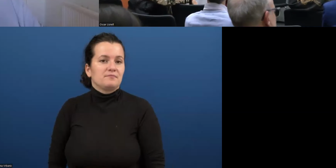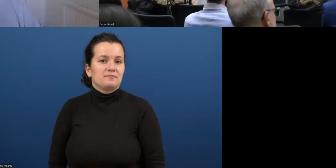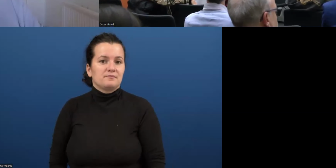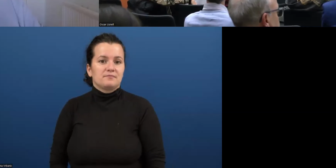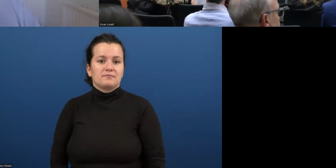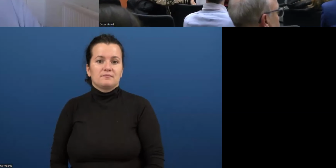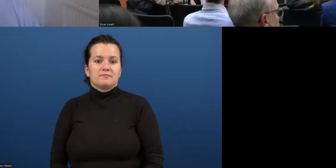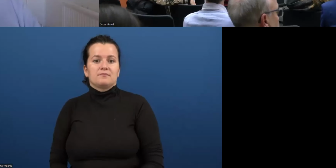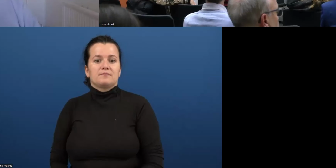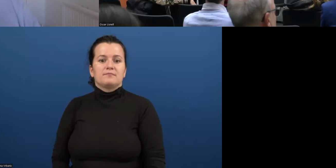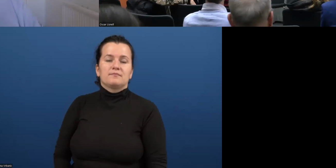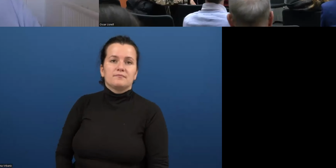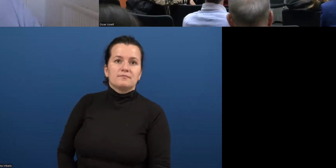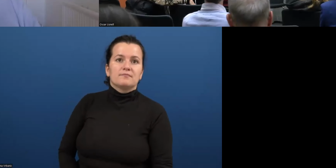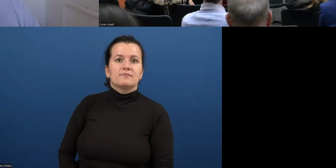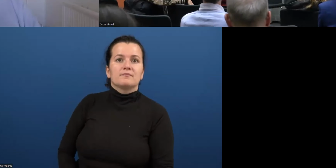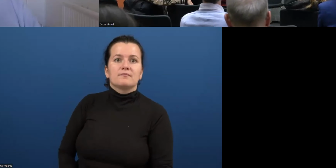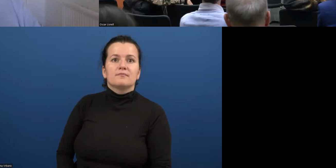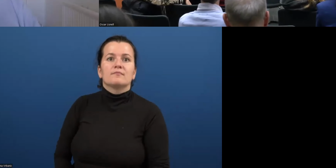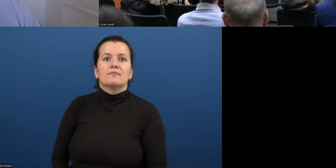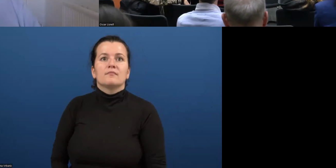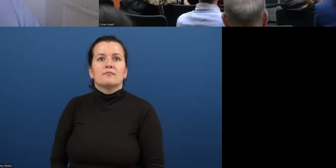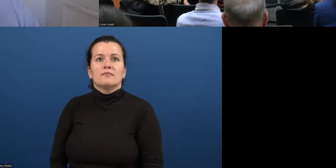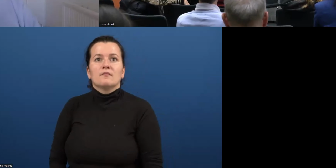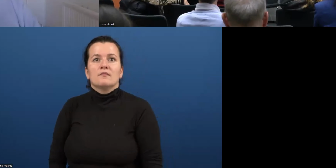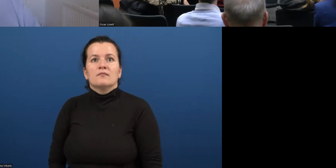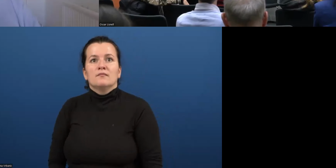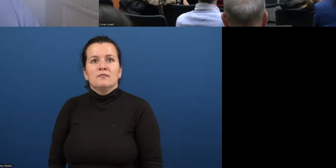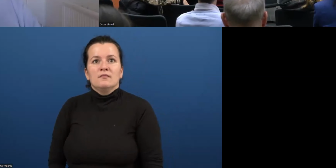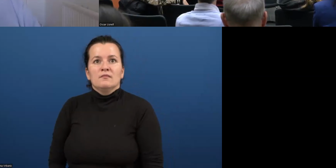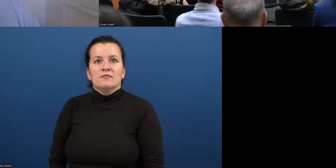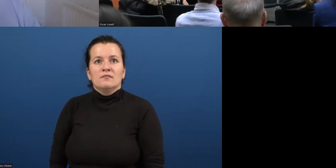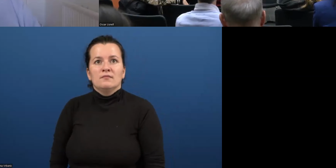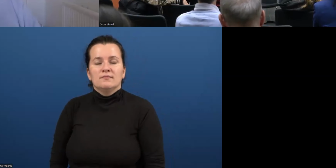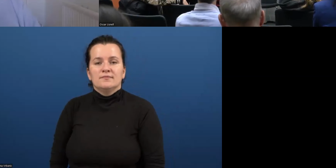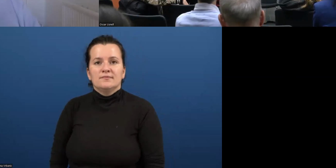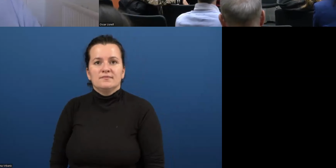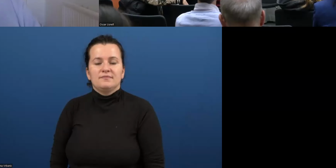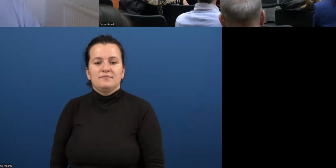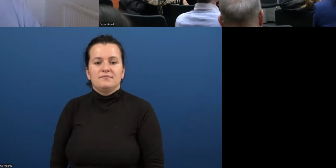And we just, was that? Yeah, they think so.